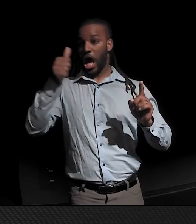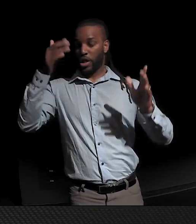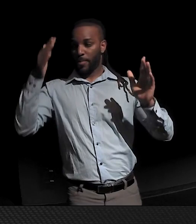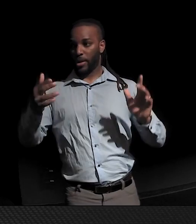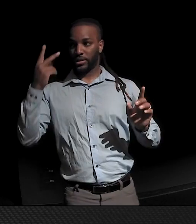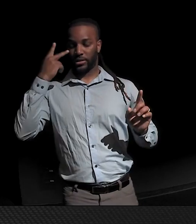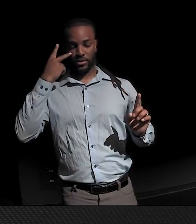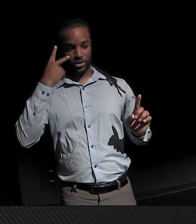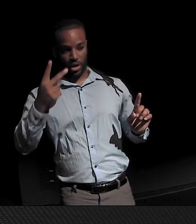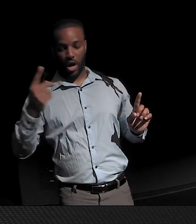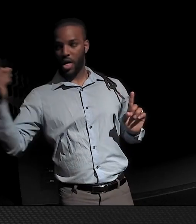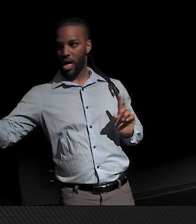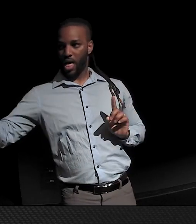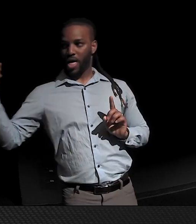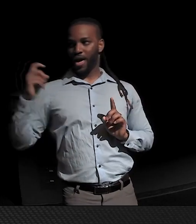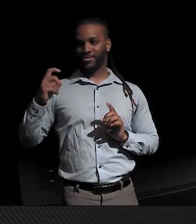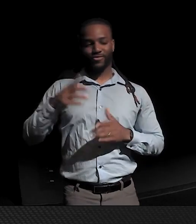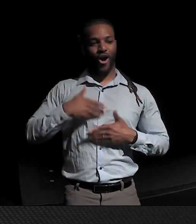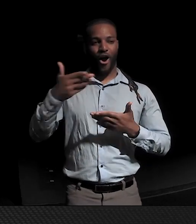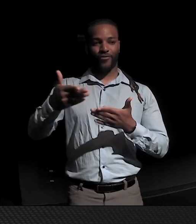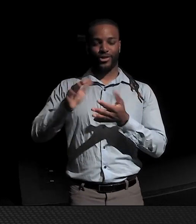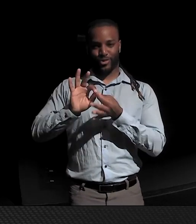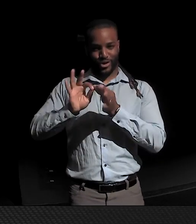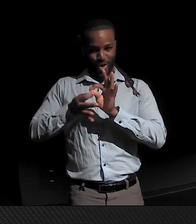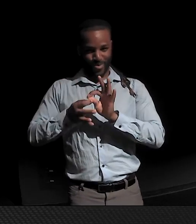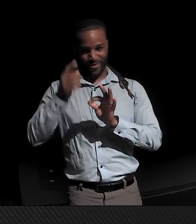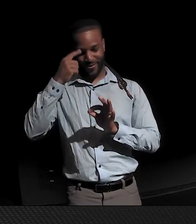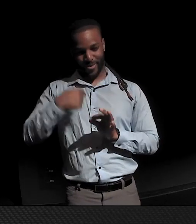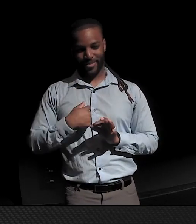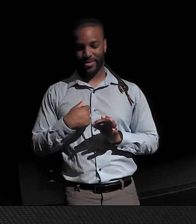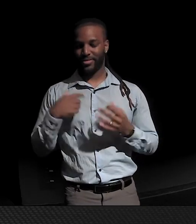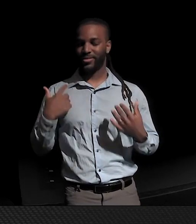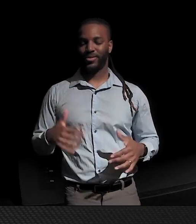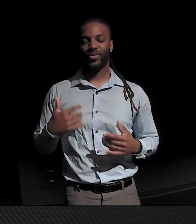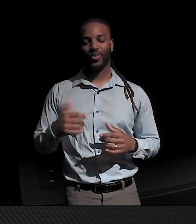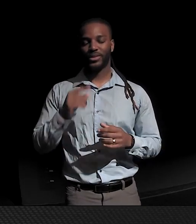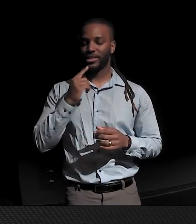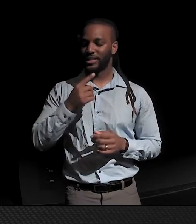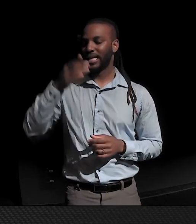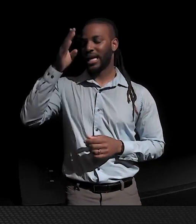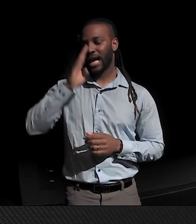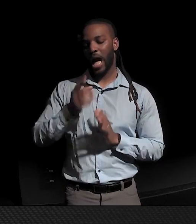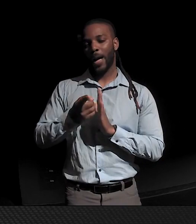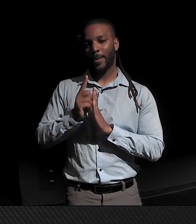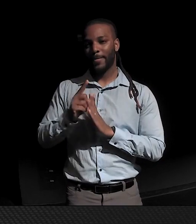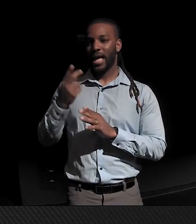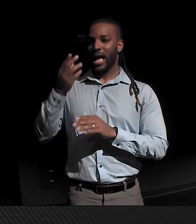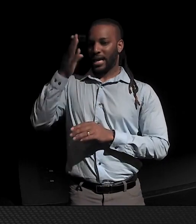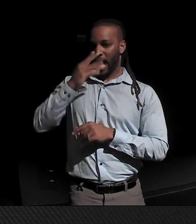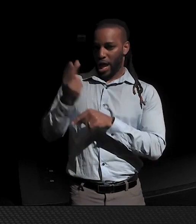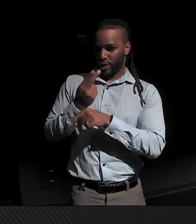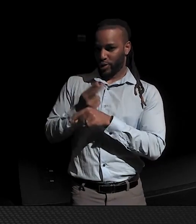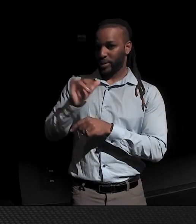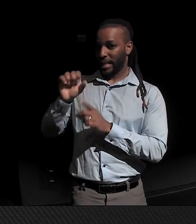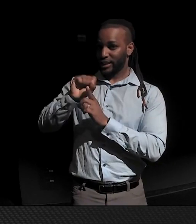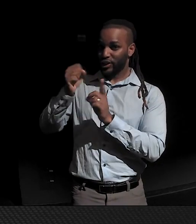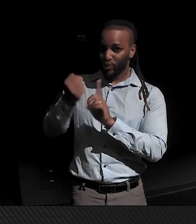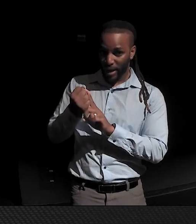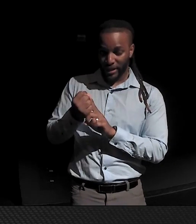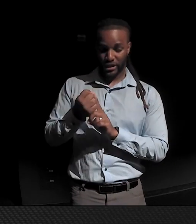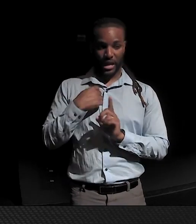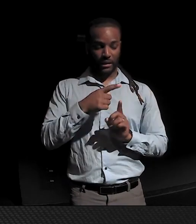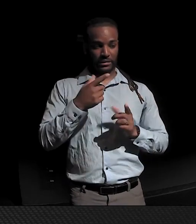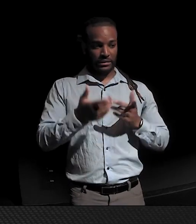was happening and they offered to translate. What a God moment. God used that situation to call another one of his kids